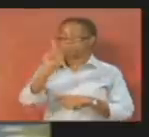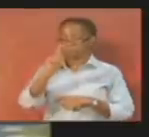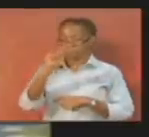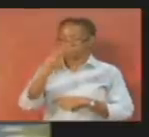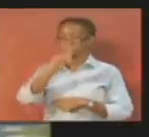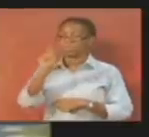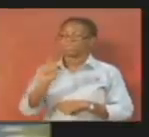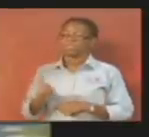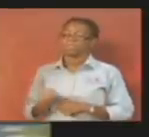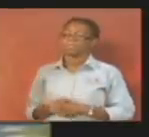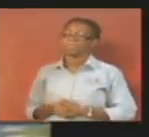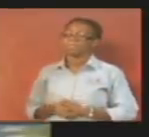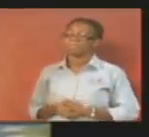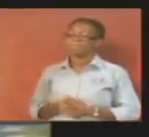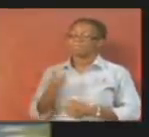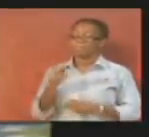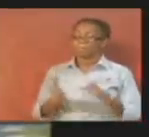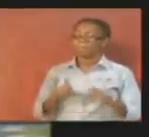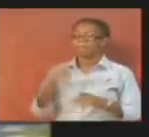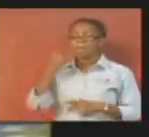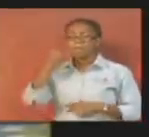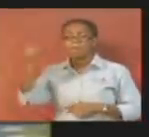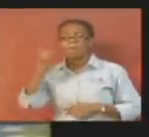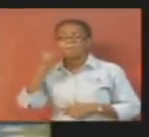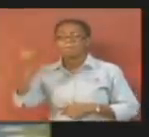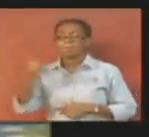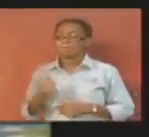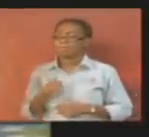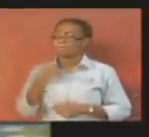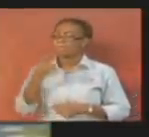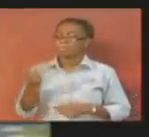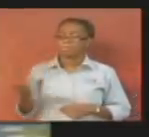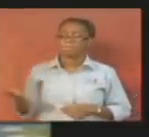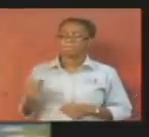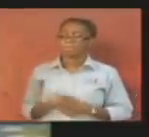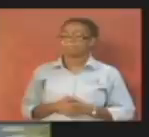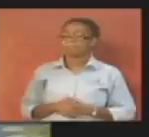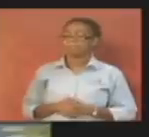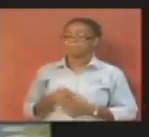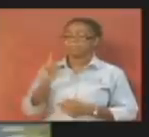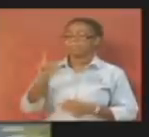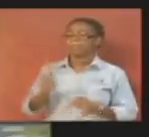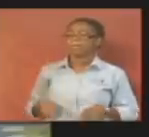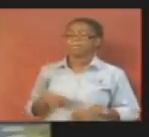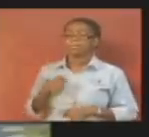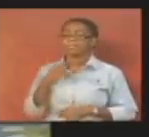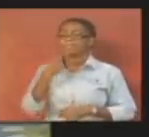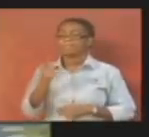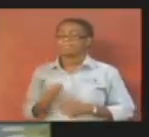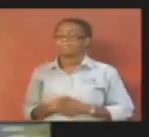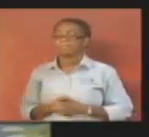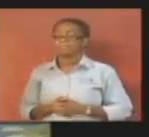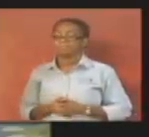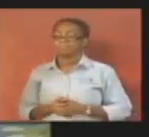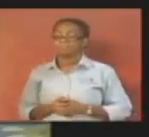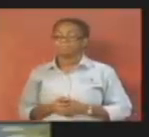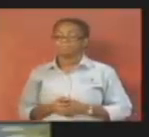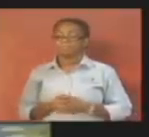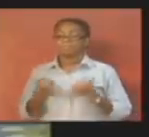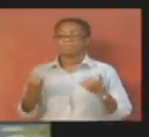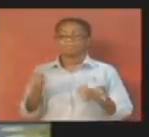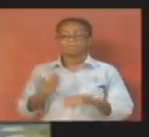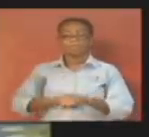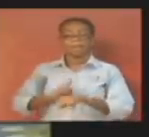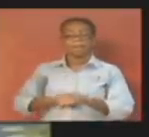2 persons called in with concerns. One person indicated that it is time for her to receive her